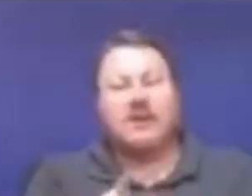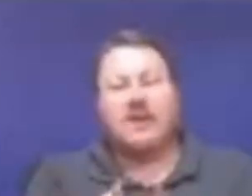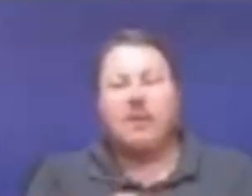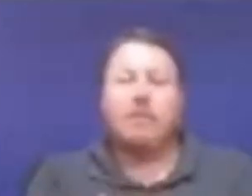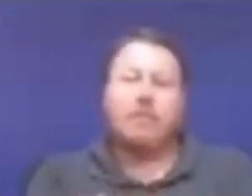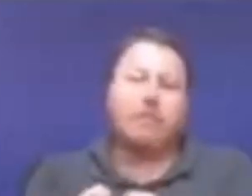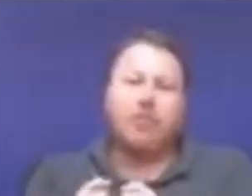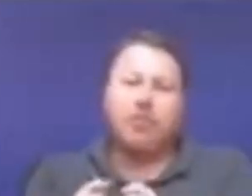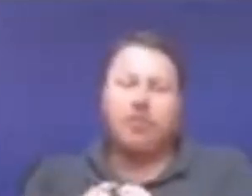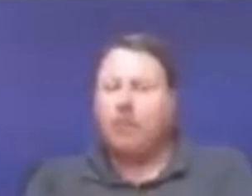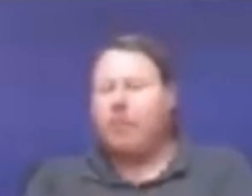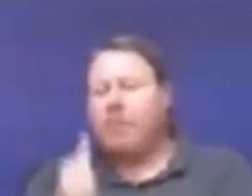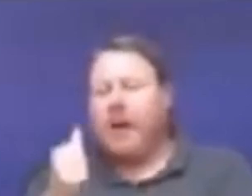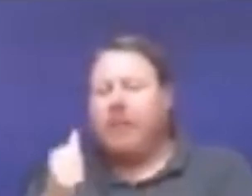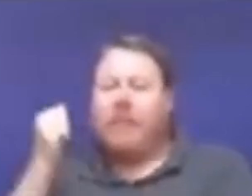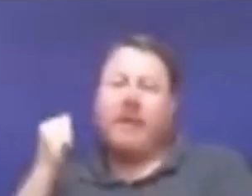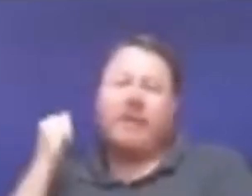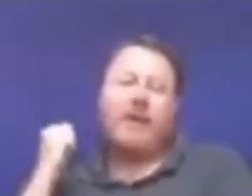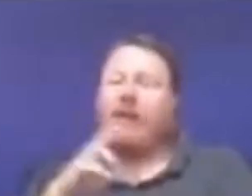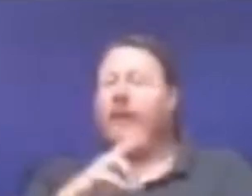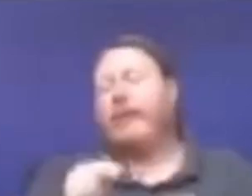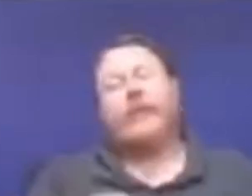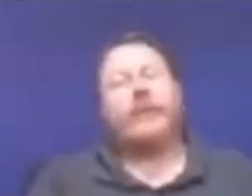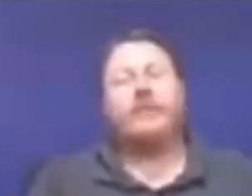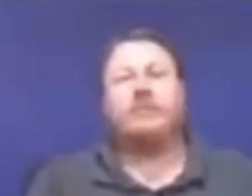longer going back.